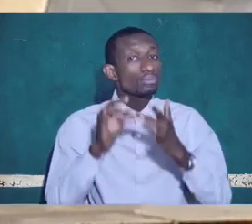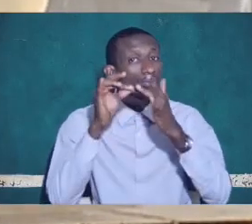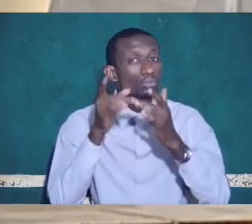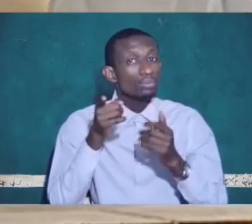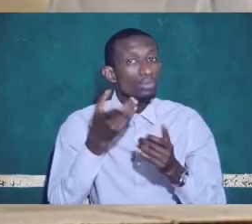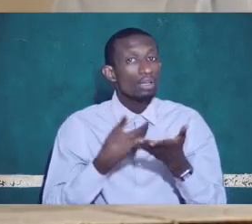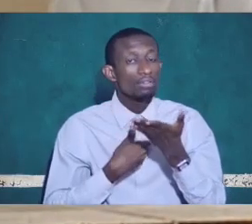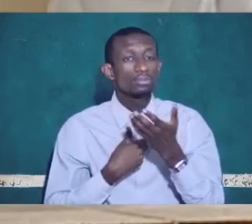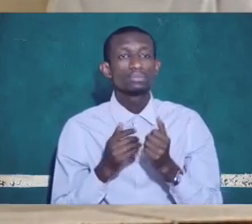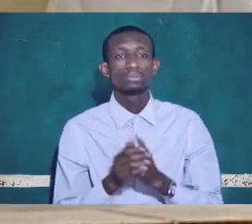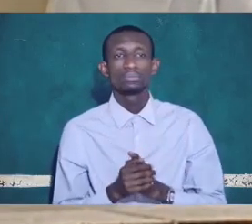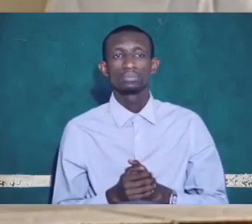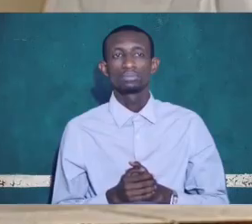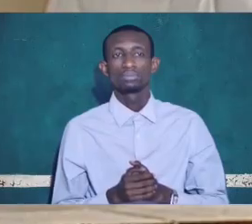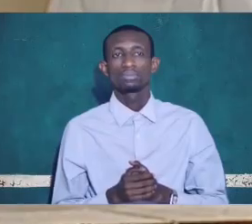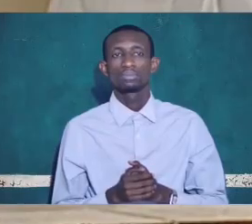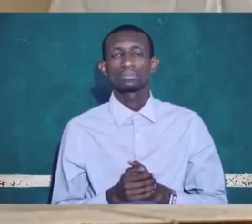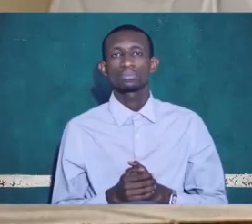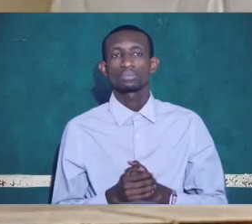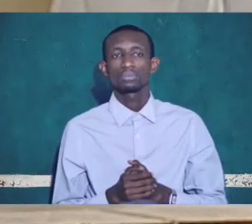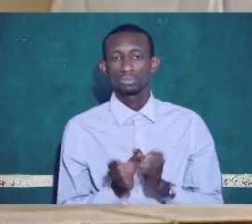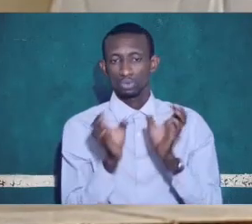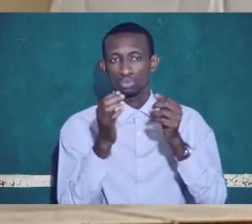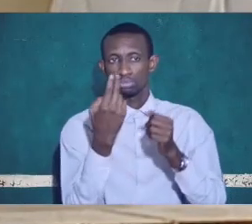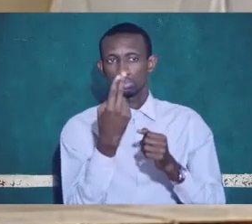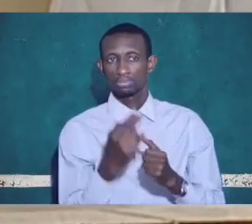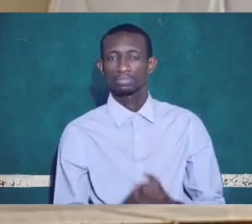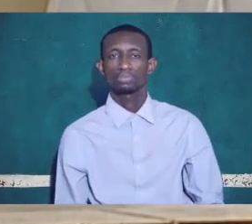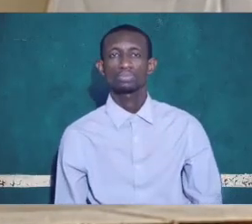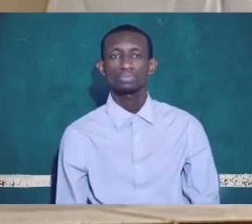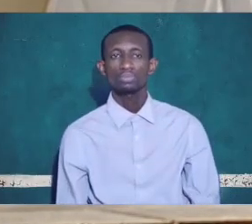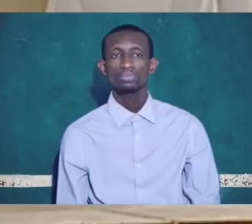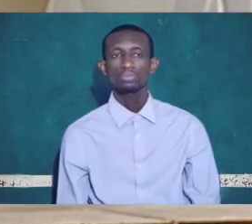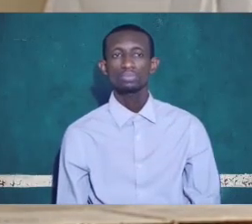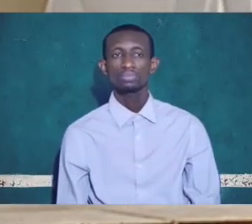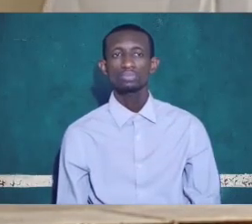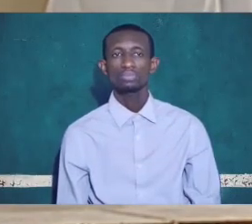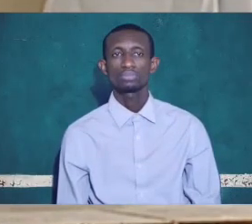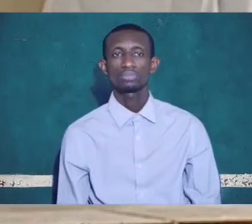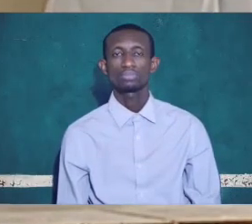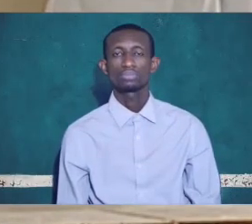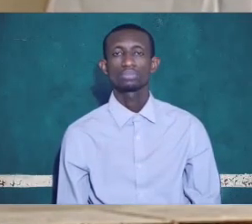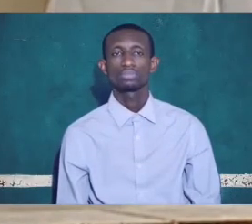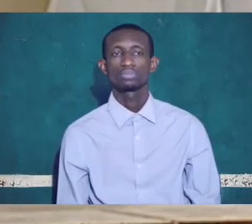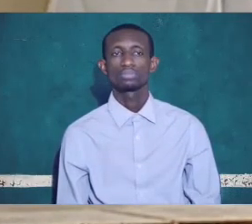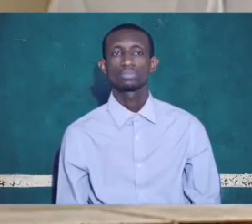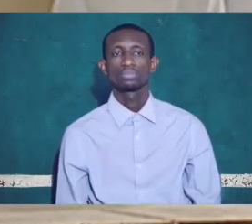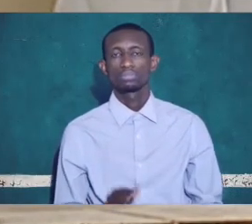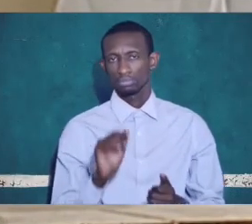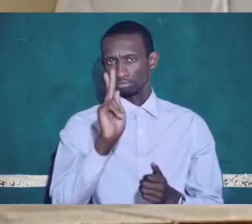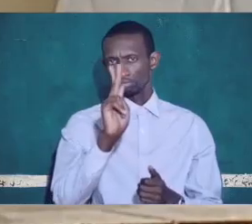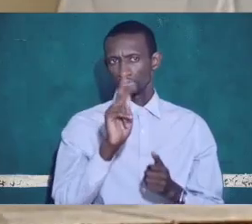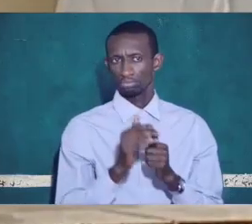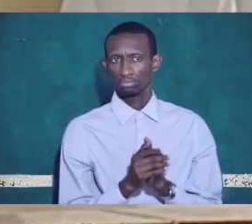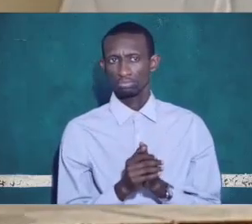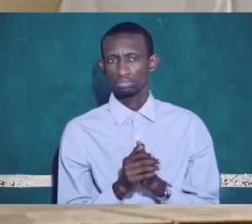have here is done for group 2, for, let us say, for potassium